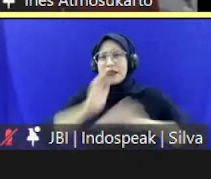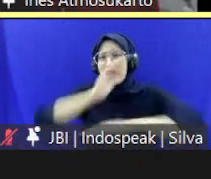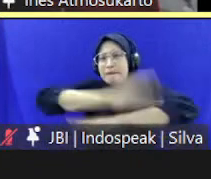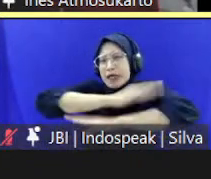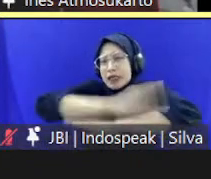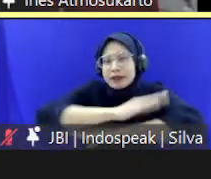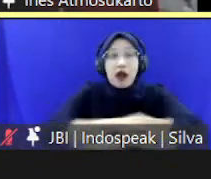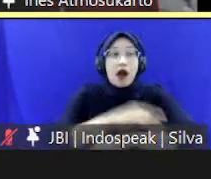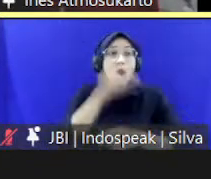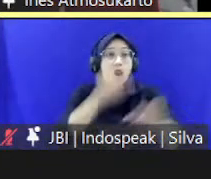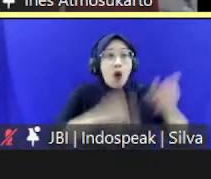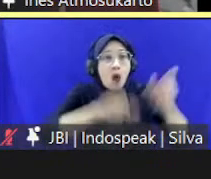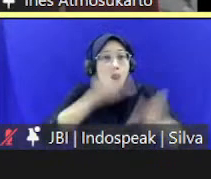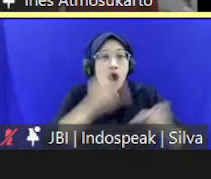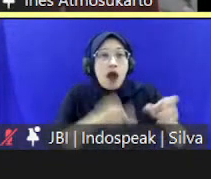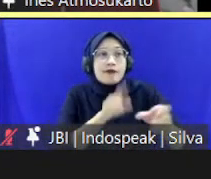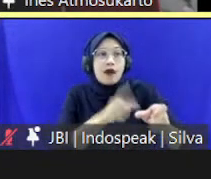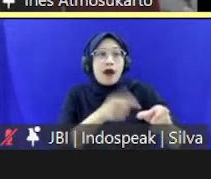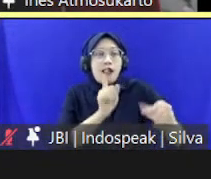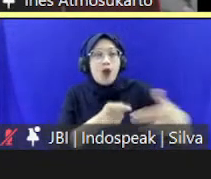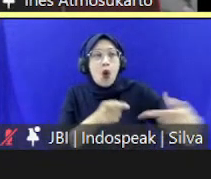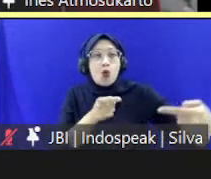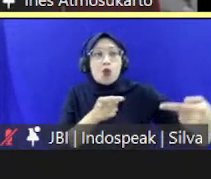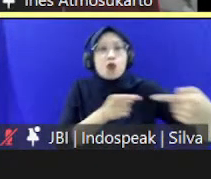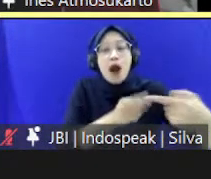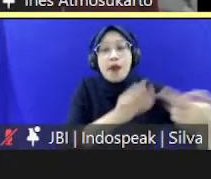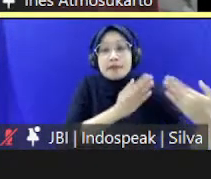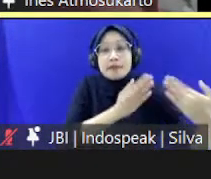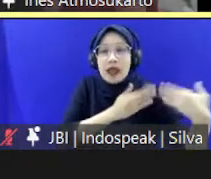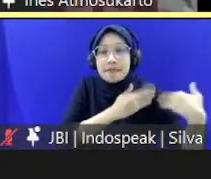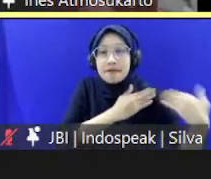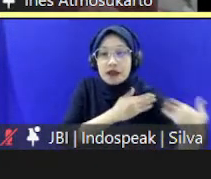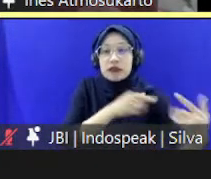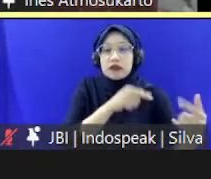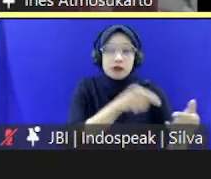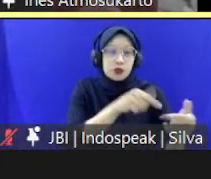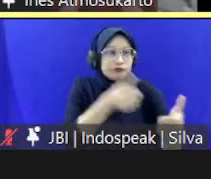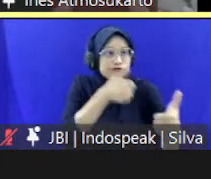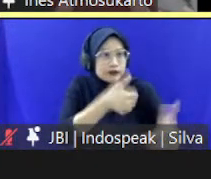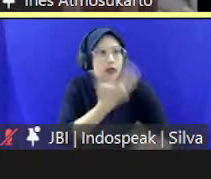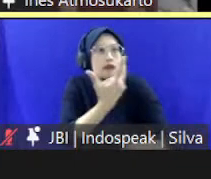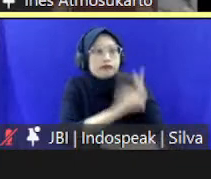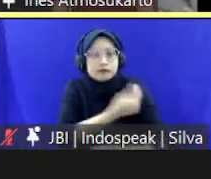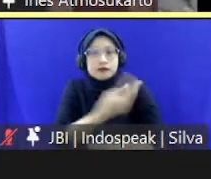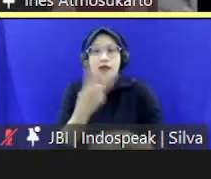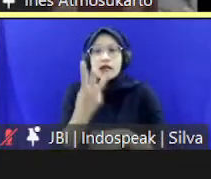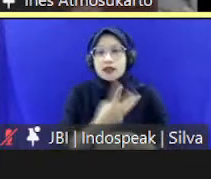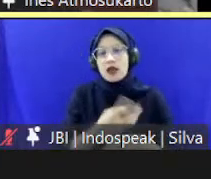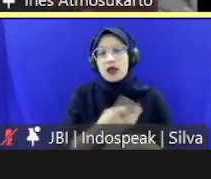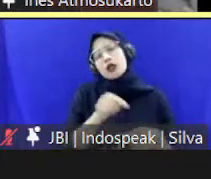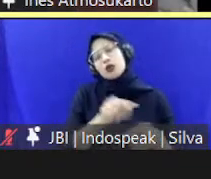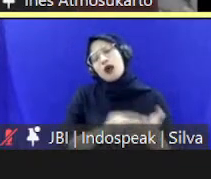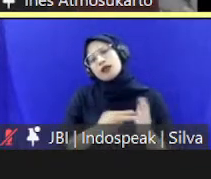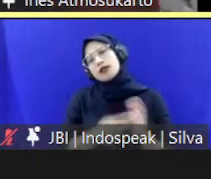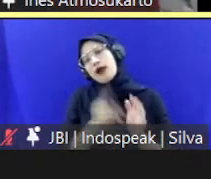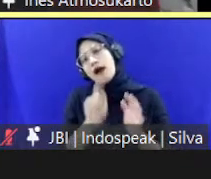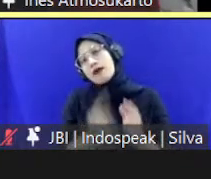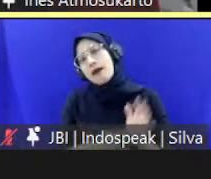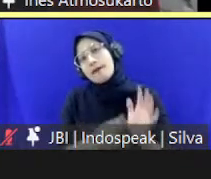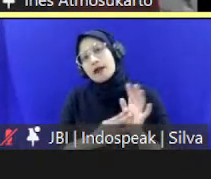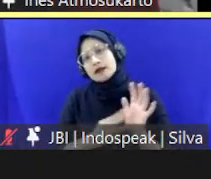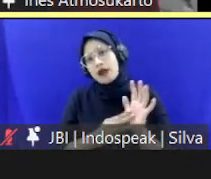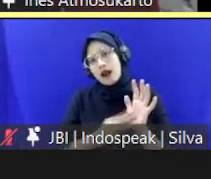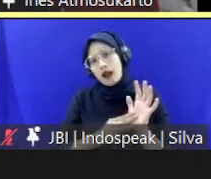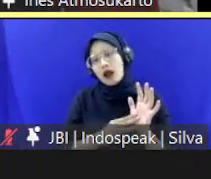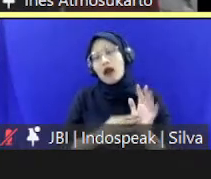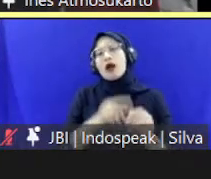connections seem to have received their 3rd shot. So again, this highlights a significant problem, considering that